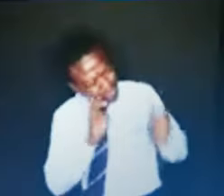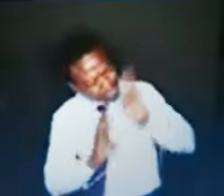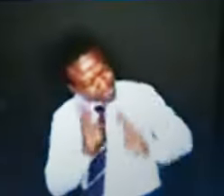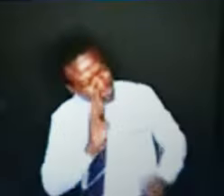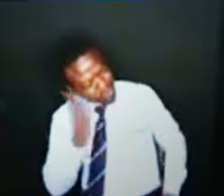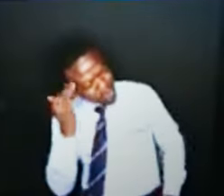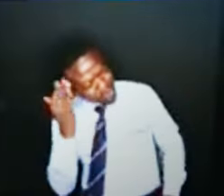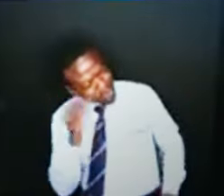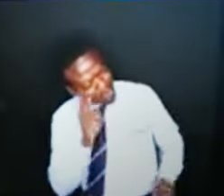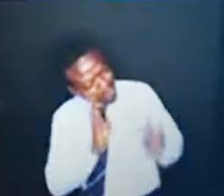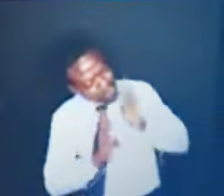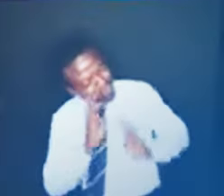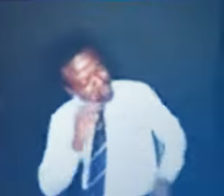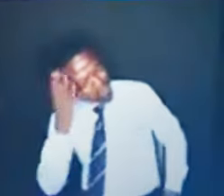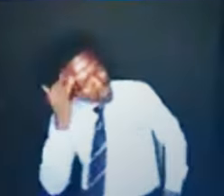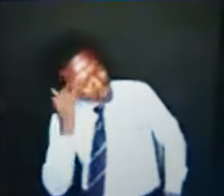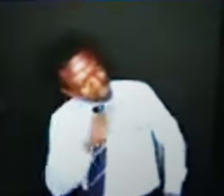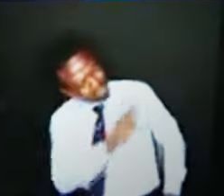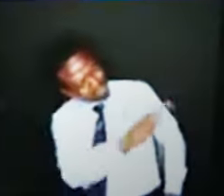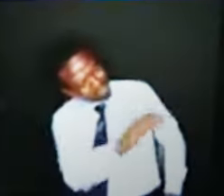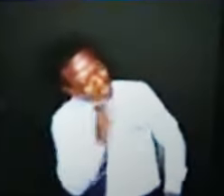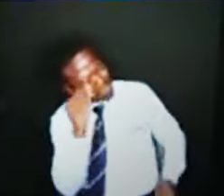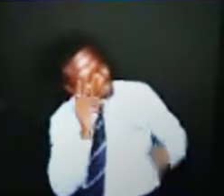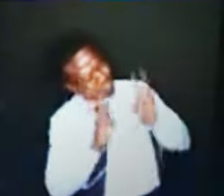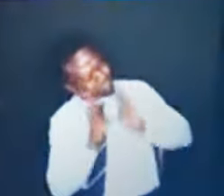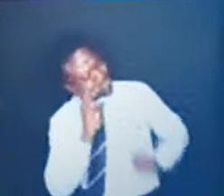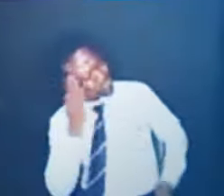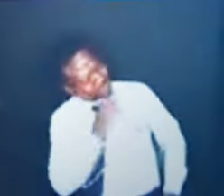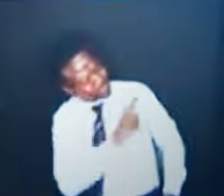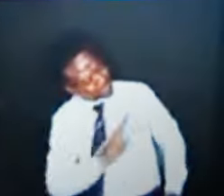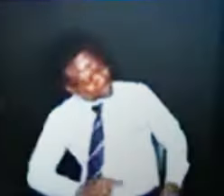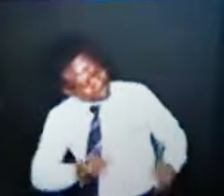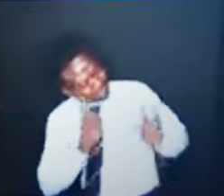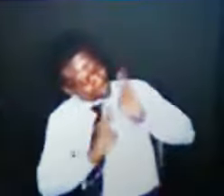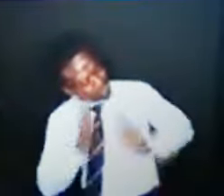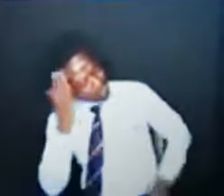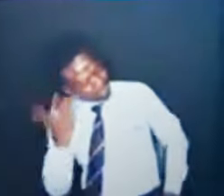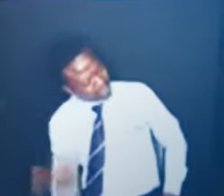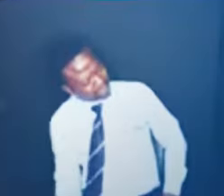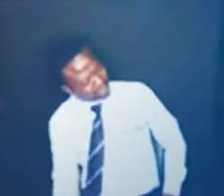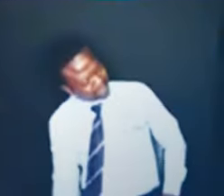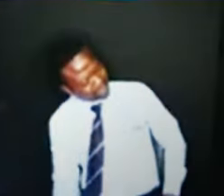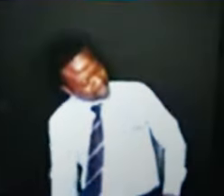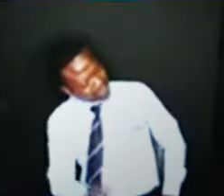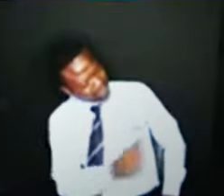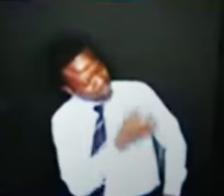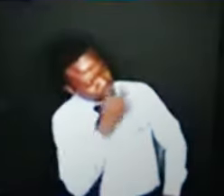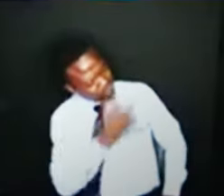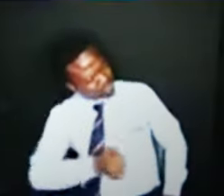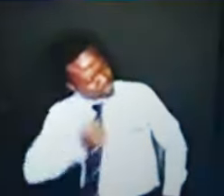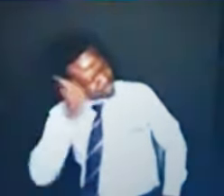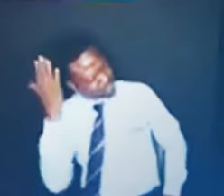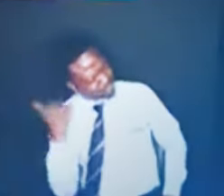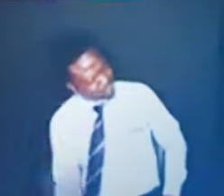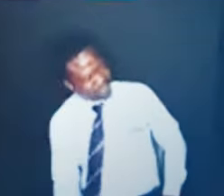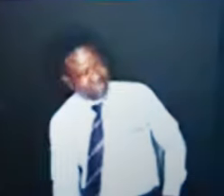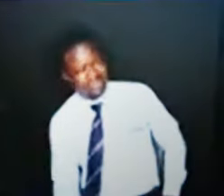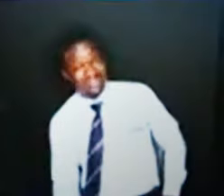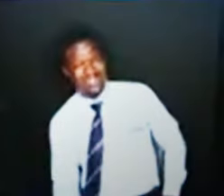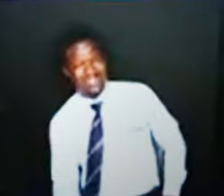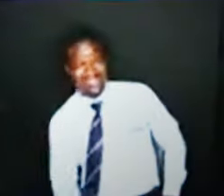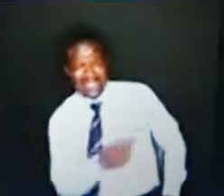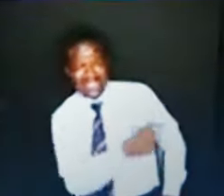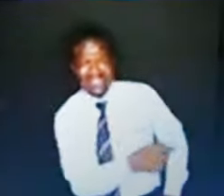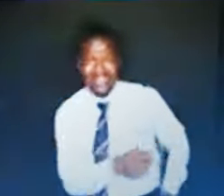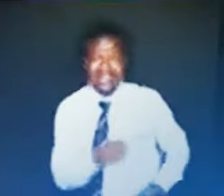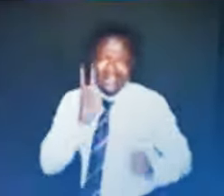Na niura Elkanah, bribi emu no say Hannah, ade na wusu sa. Why don't you eat? Adin to the extent that she wouldn't even